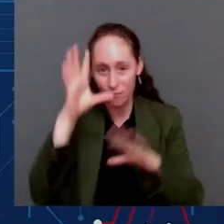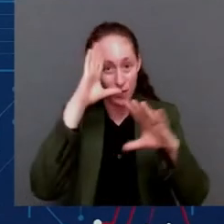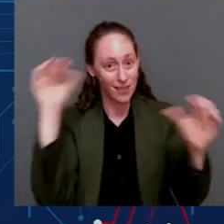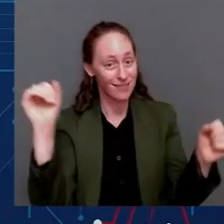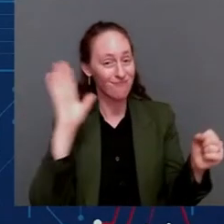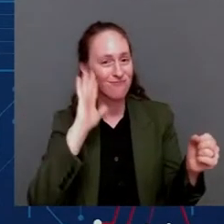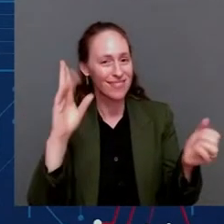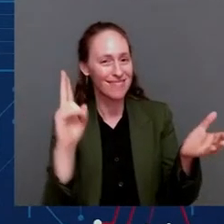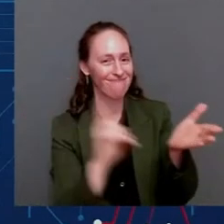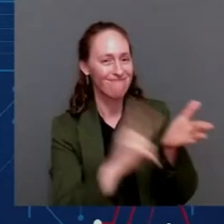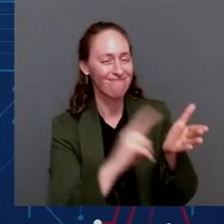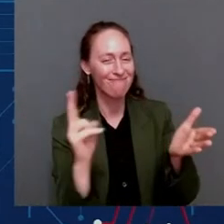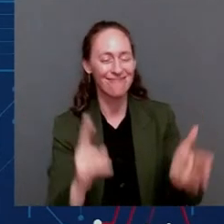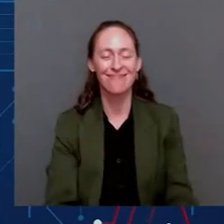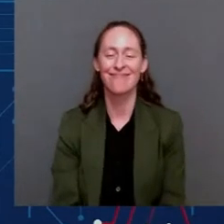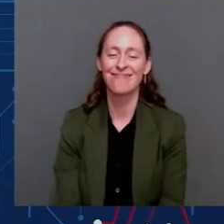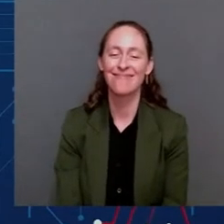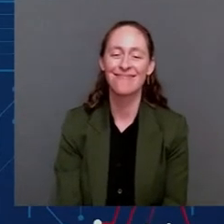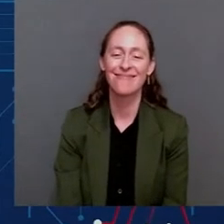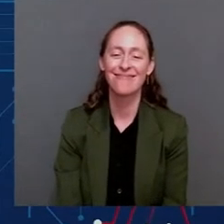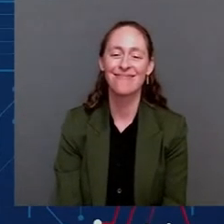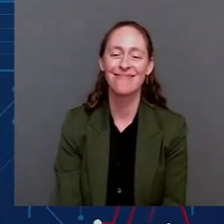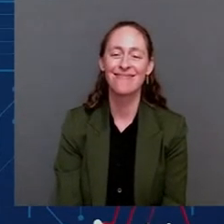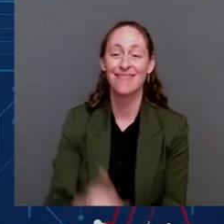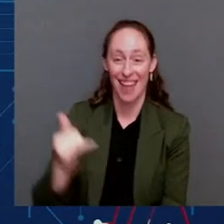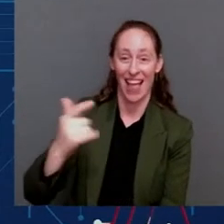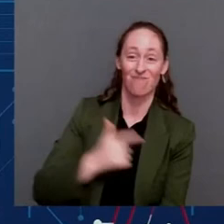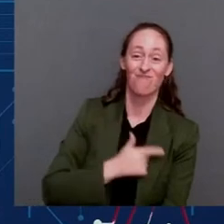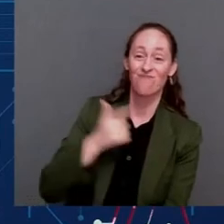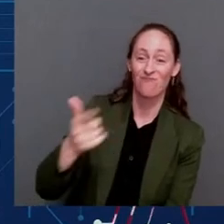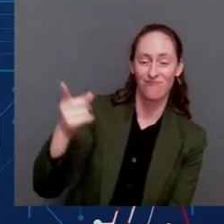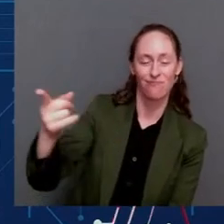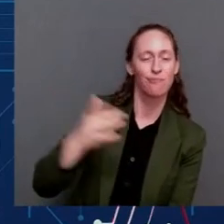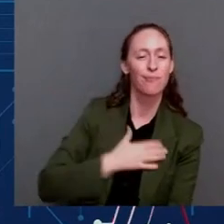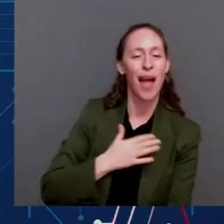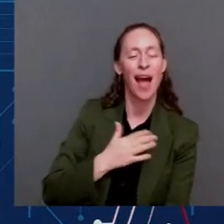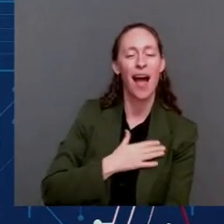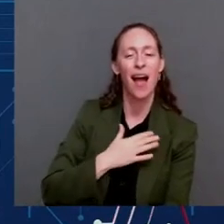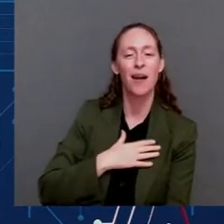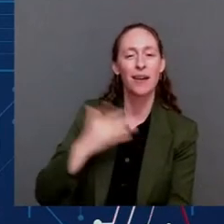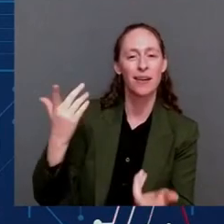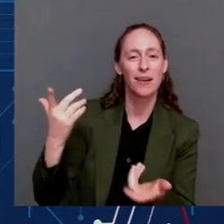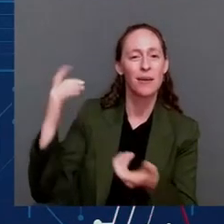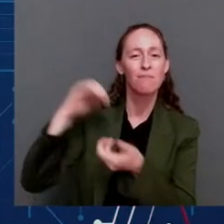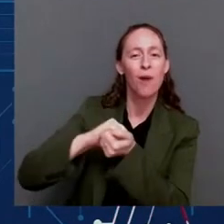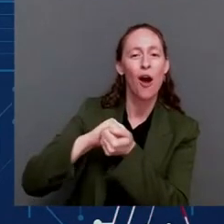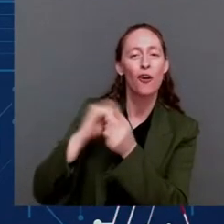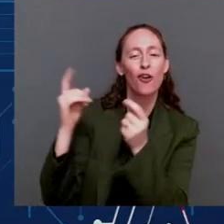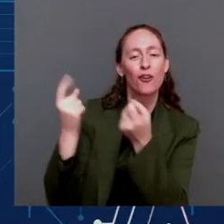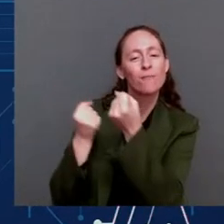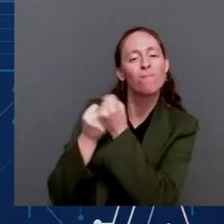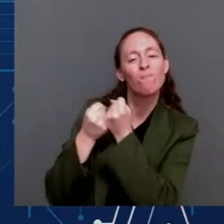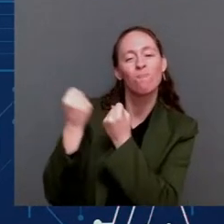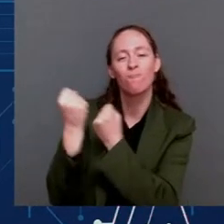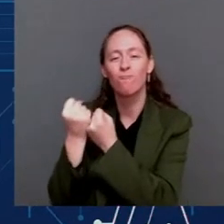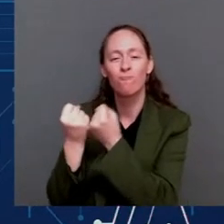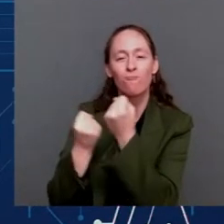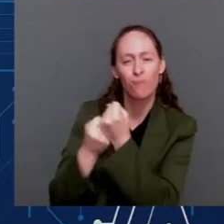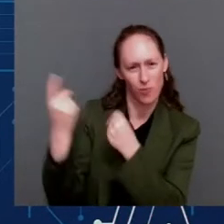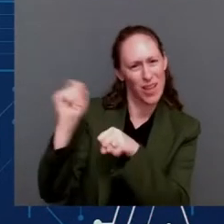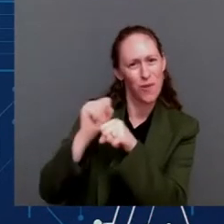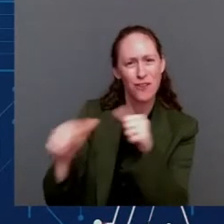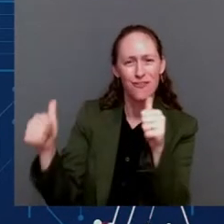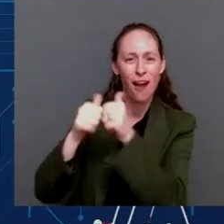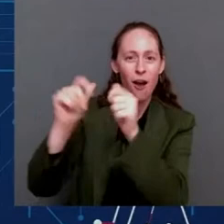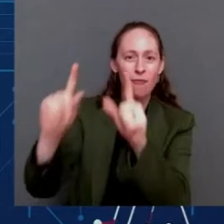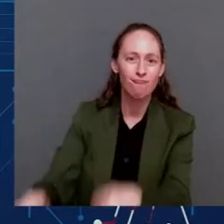Senate. And certainly we locked arms on this legislation and celebrated when it passed the Senate, and we'll celebrate